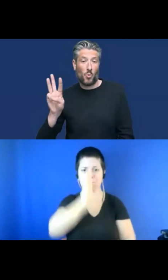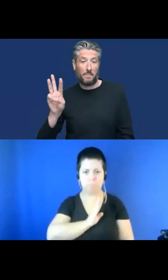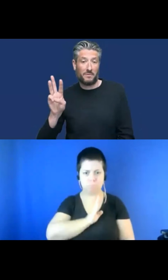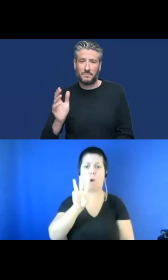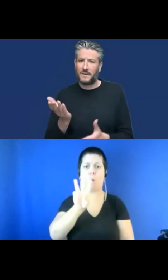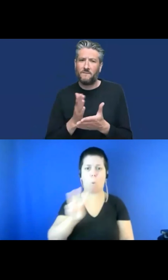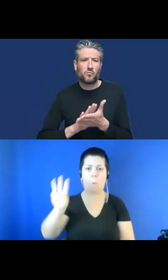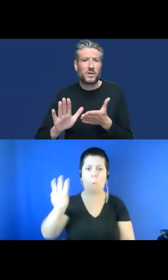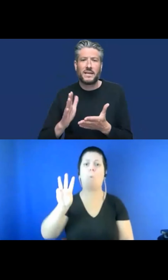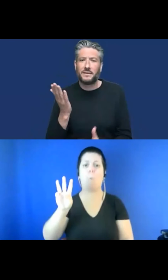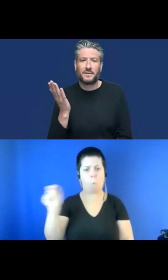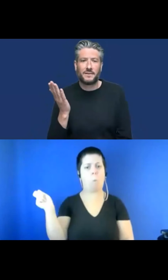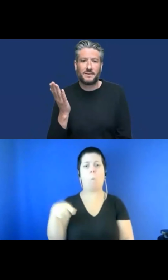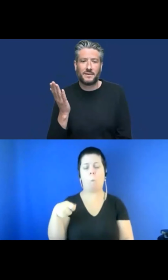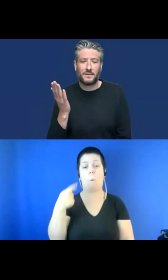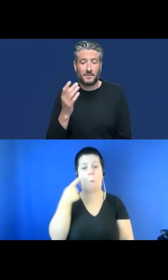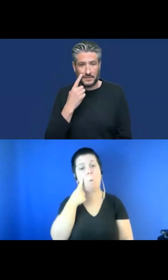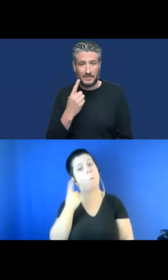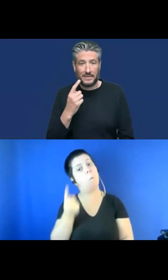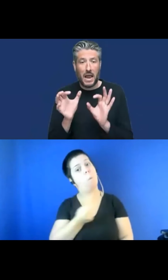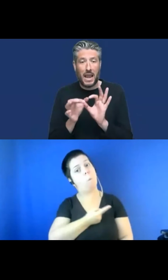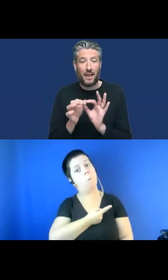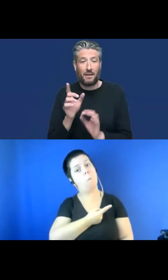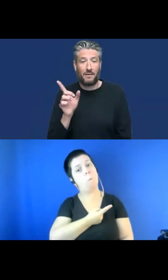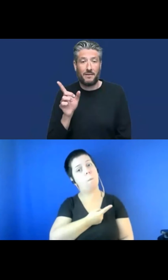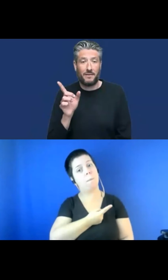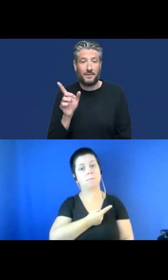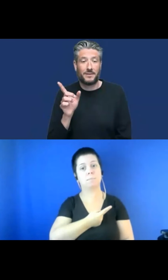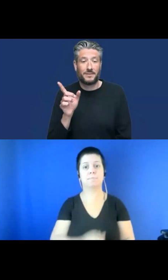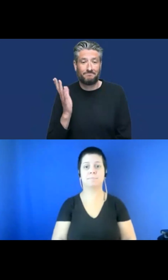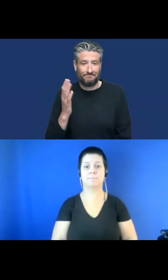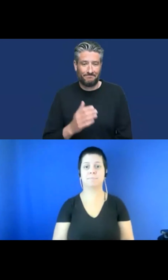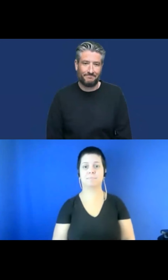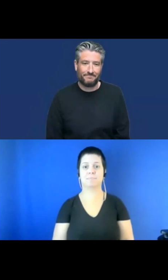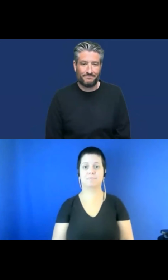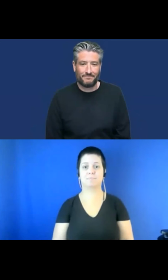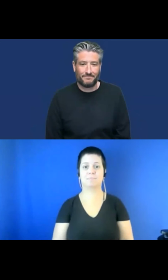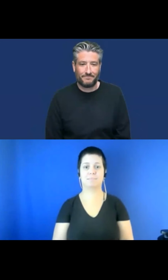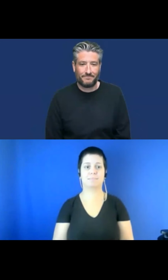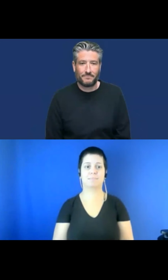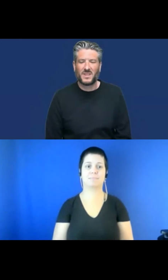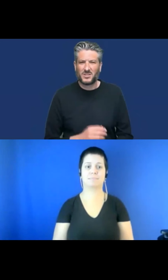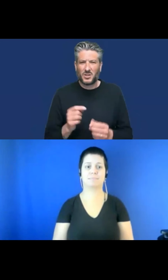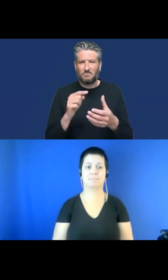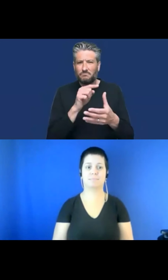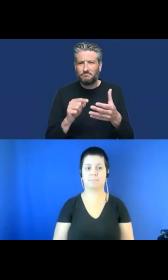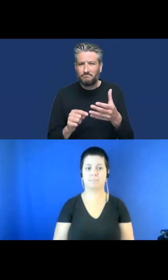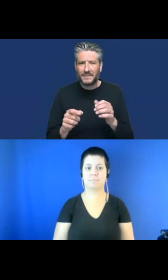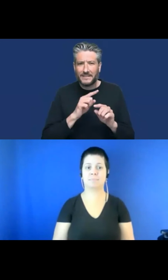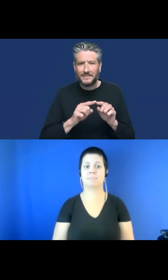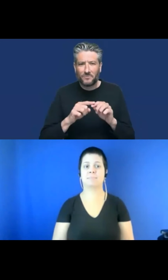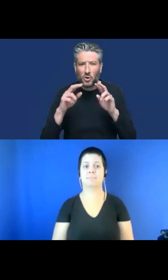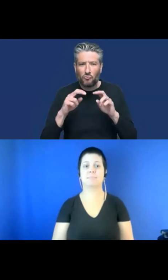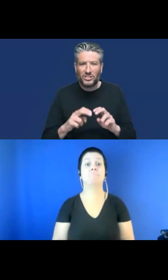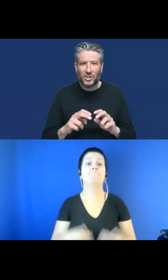can find the link to this specific study right here. These studies give you an idea of some